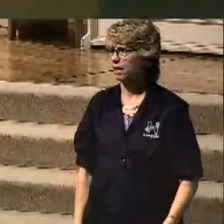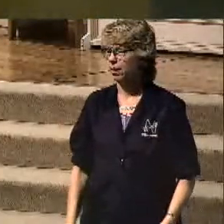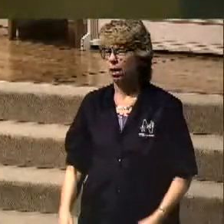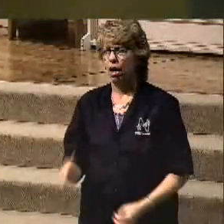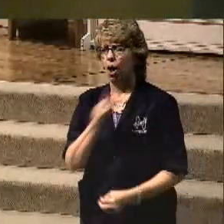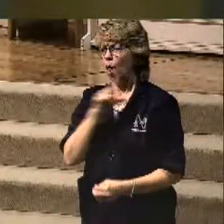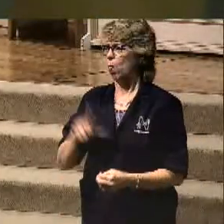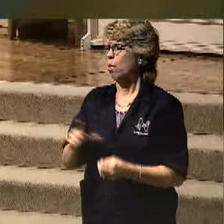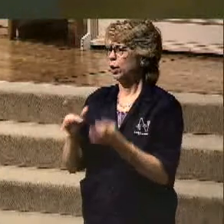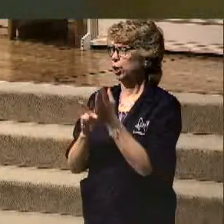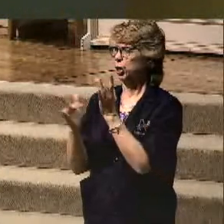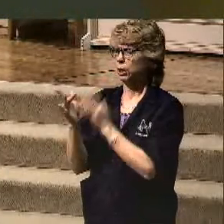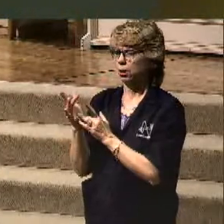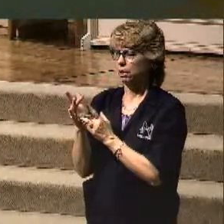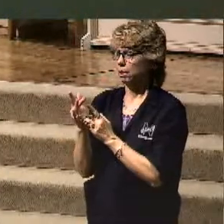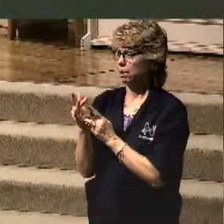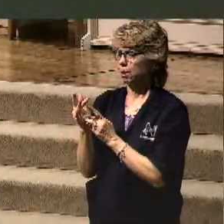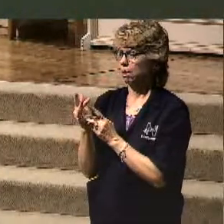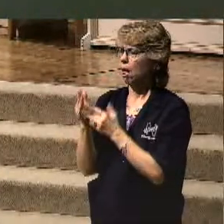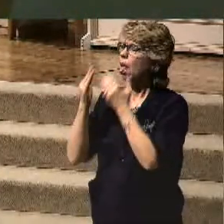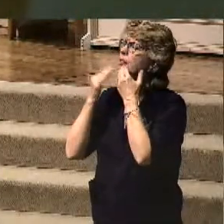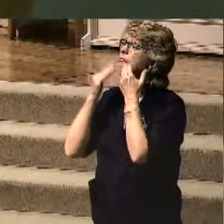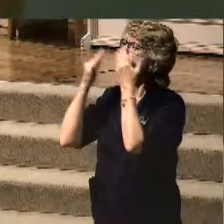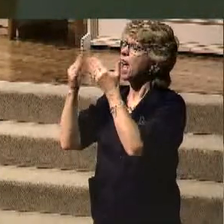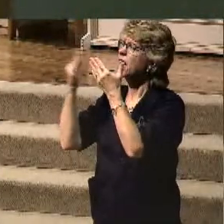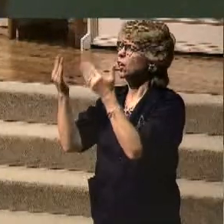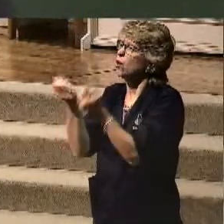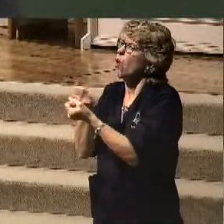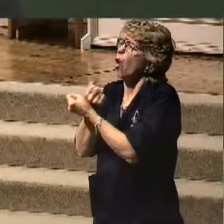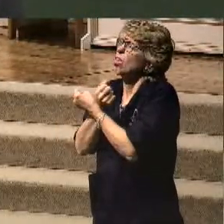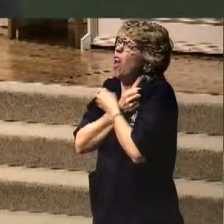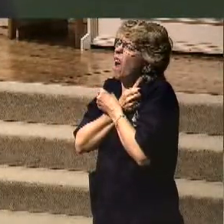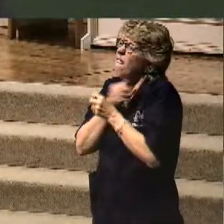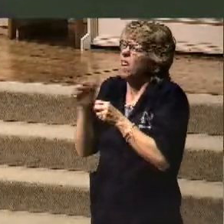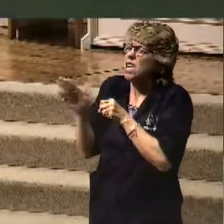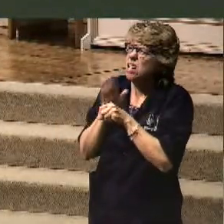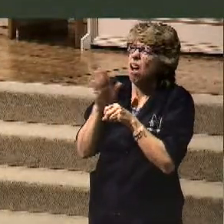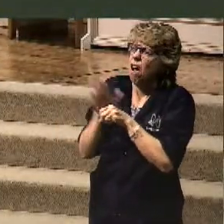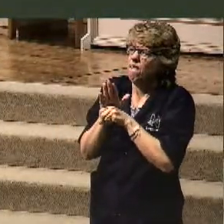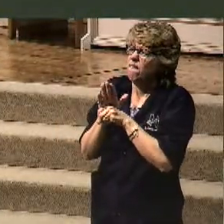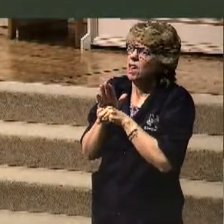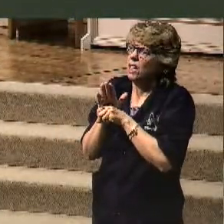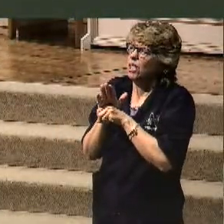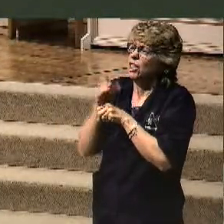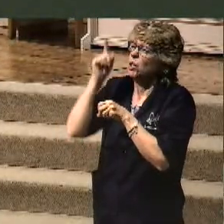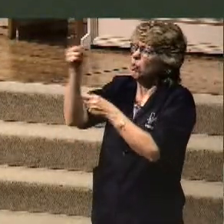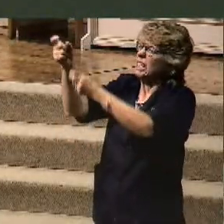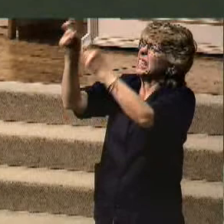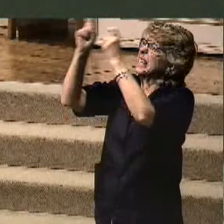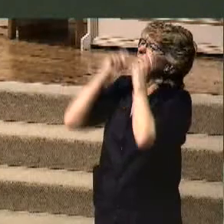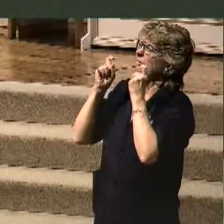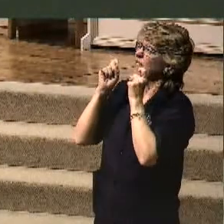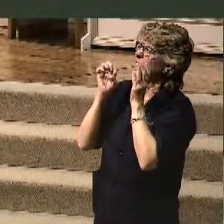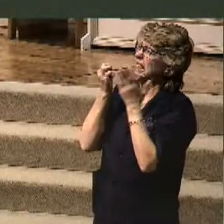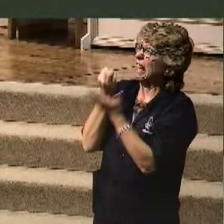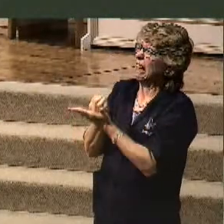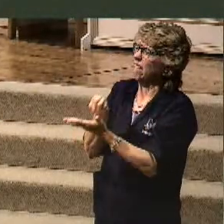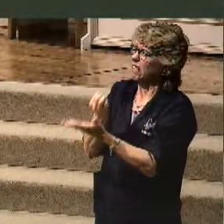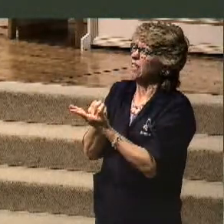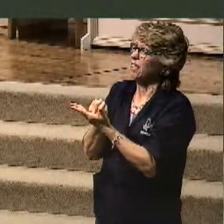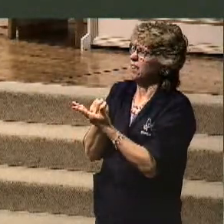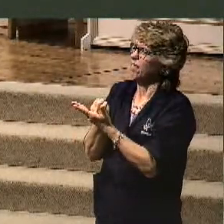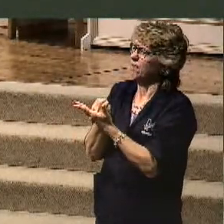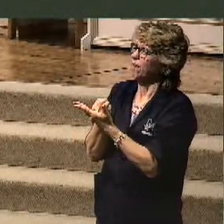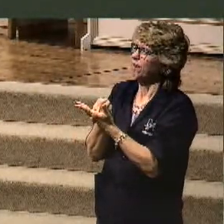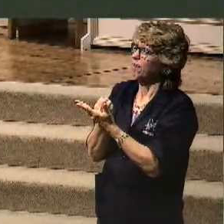Lord Jesus, thank you that you loved us enough, that you gave us evidence